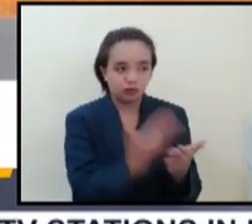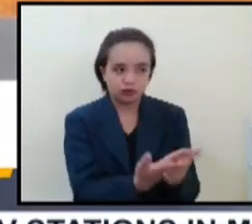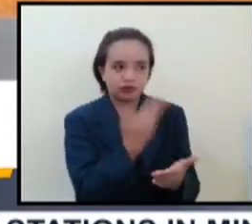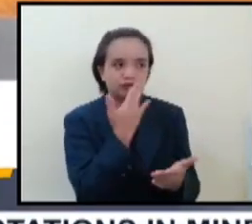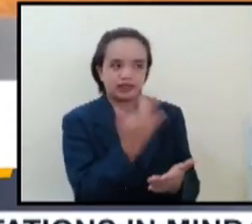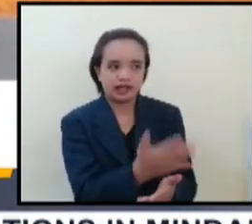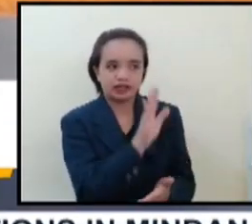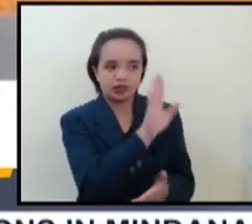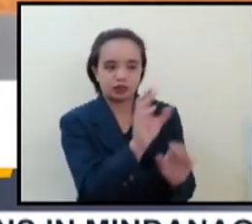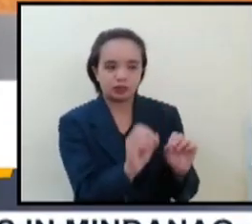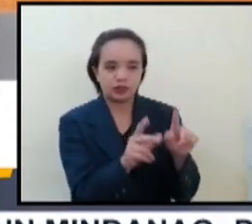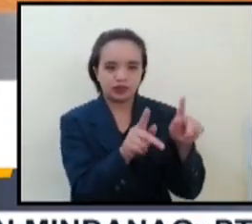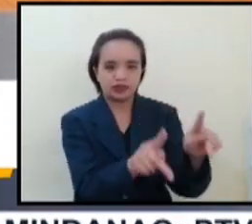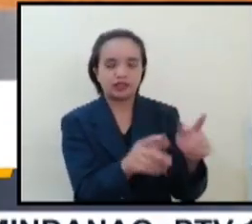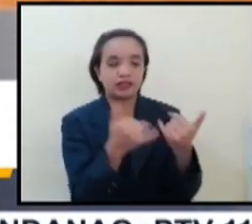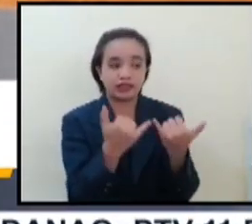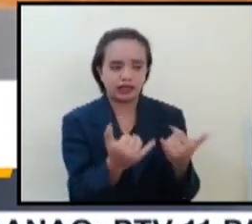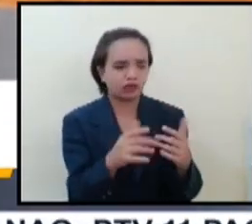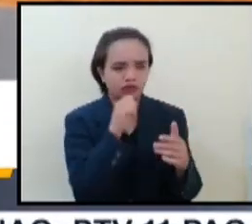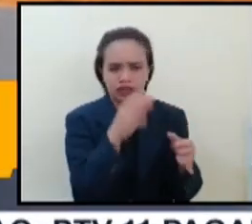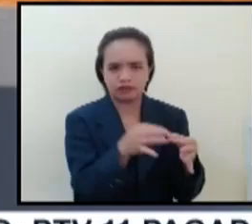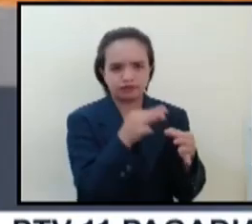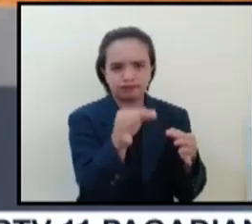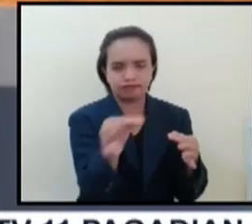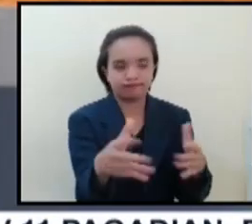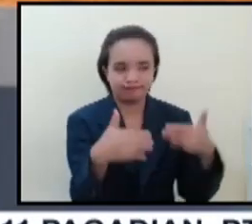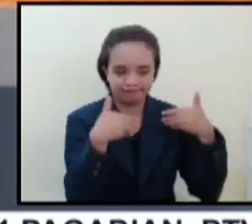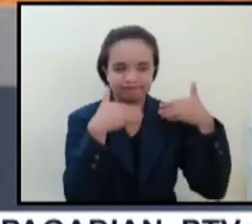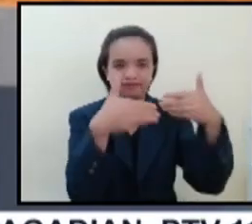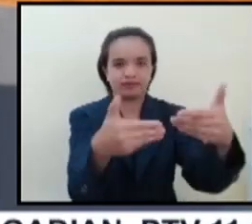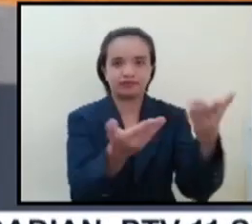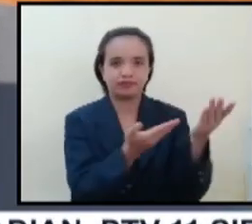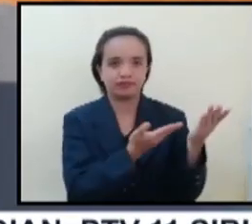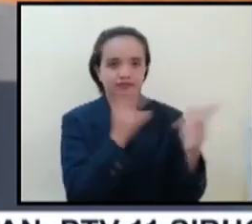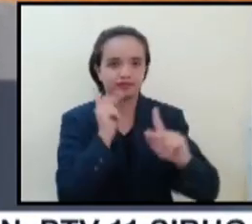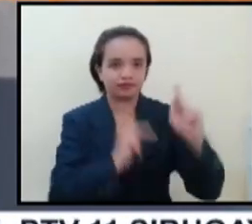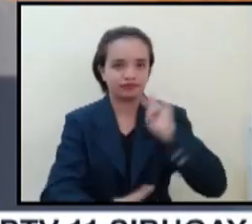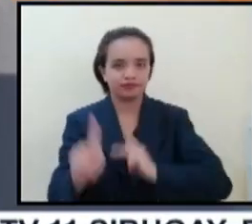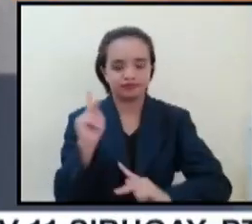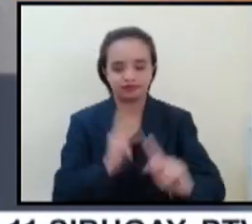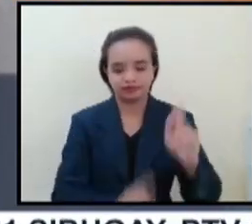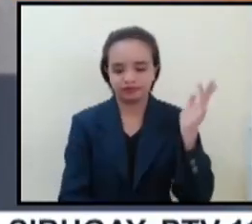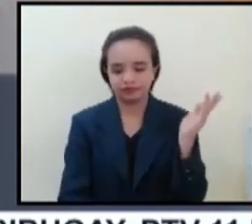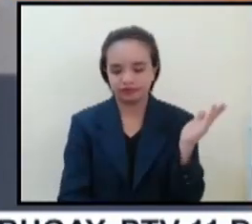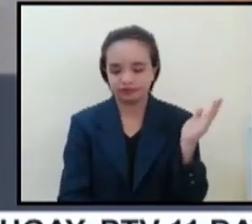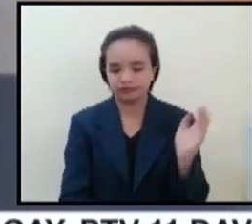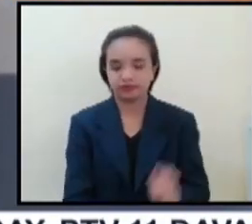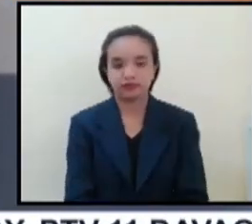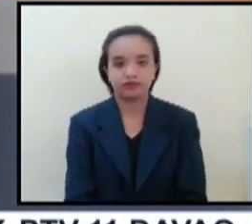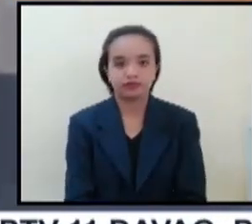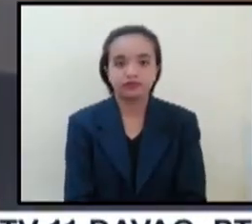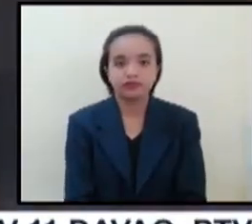endeavors. Eto na, wag na nating patagalin pa. Here's another performance from Miles Poblete.